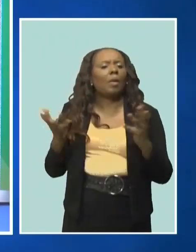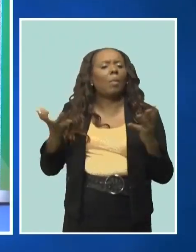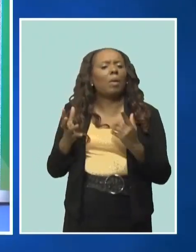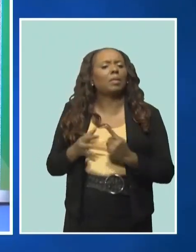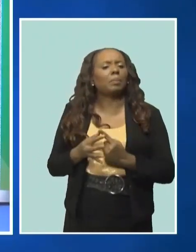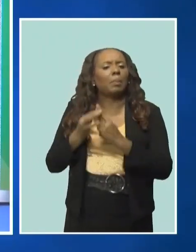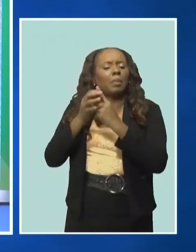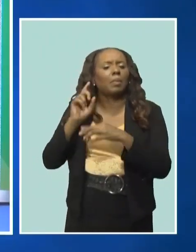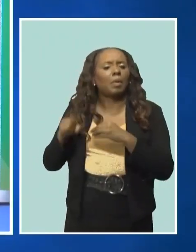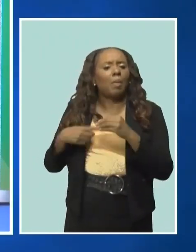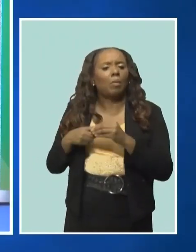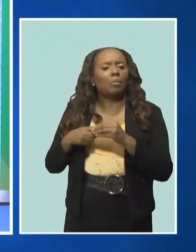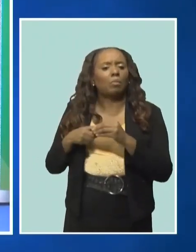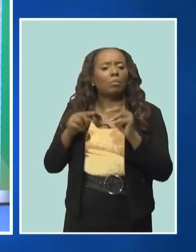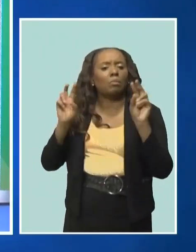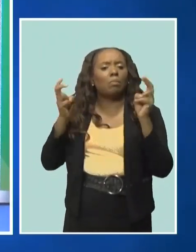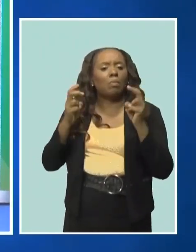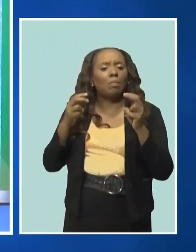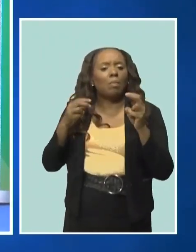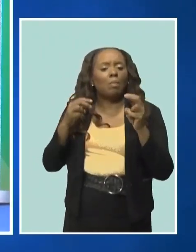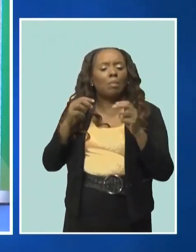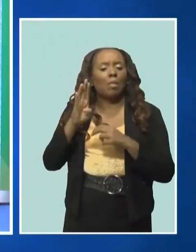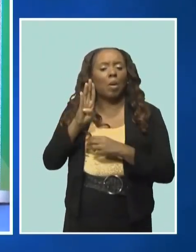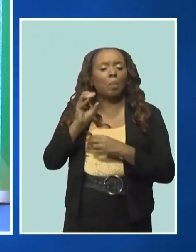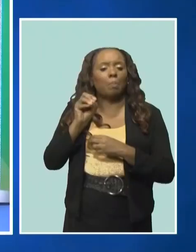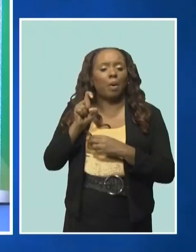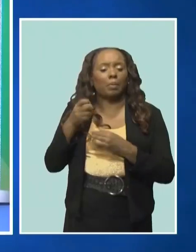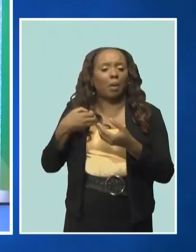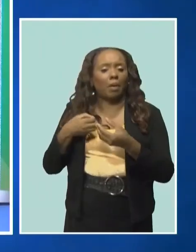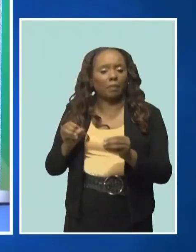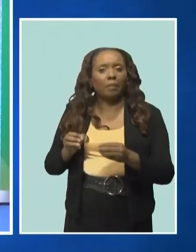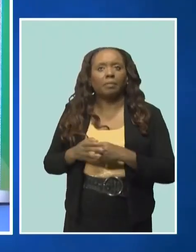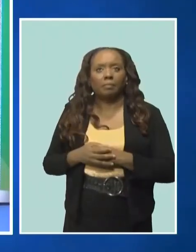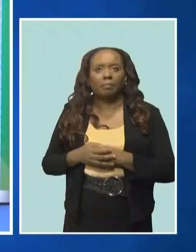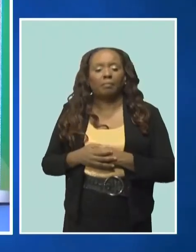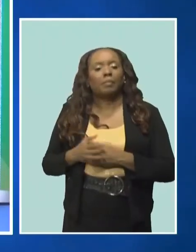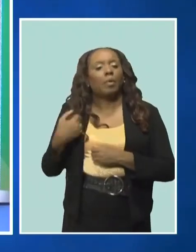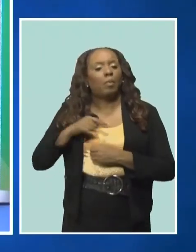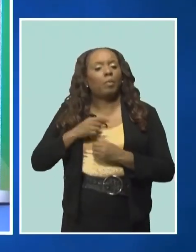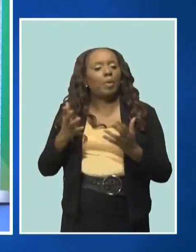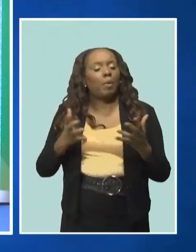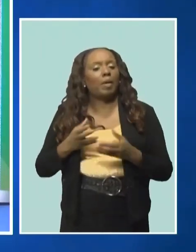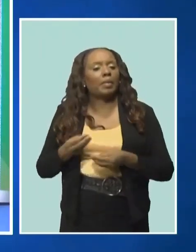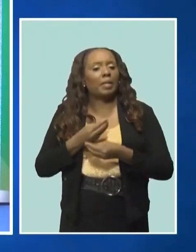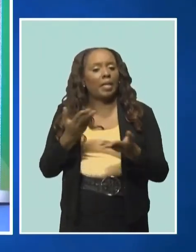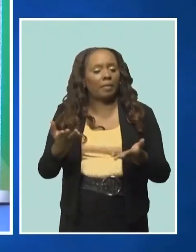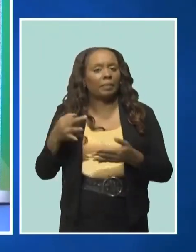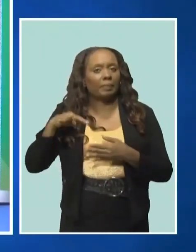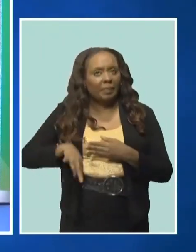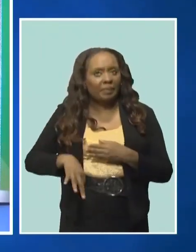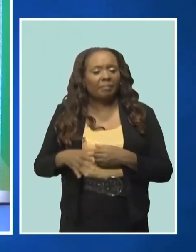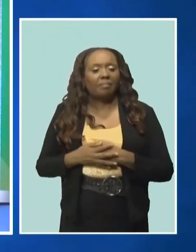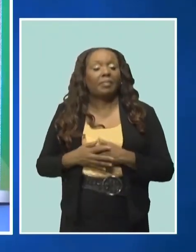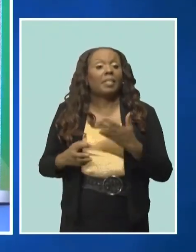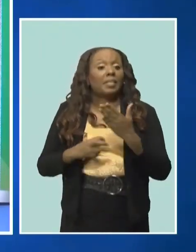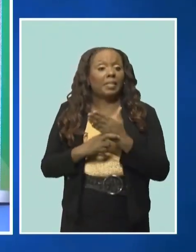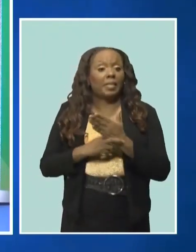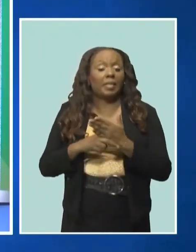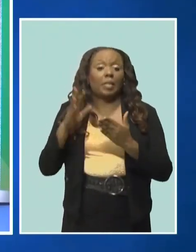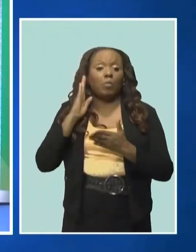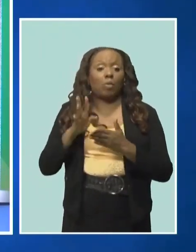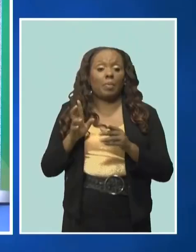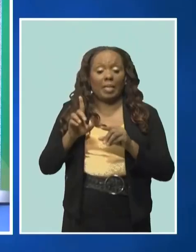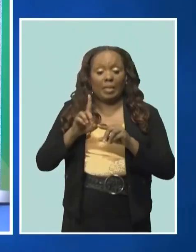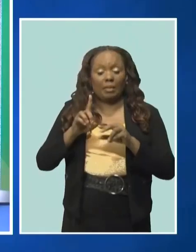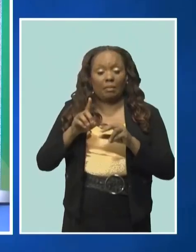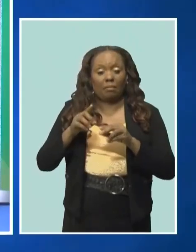service? It is part of our loyalty rewards to our Pace Digital family. Tickets will be offered at discounted